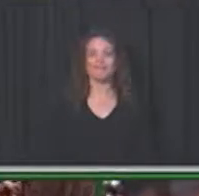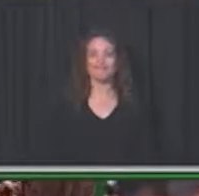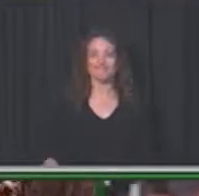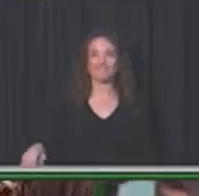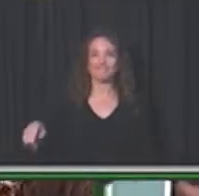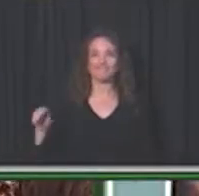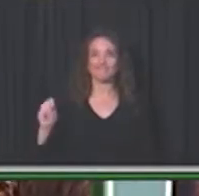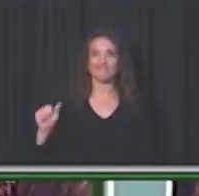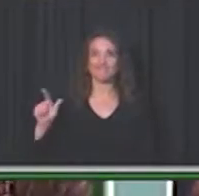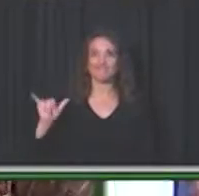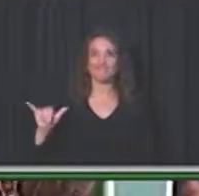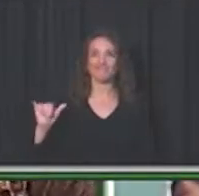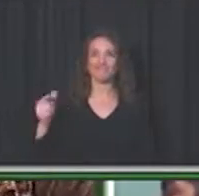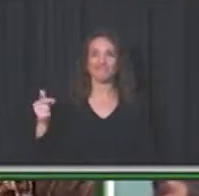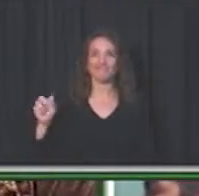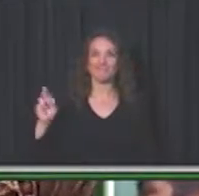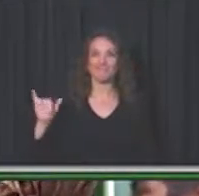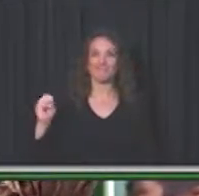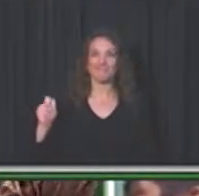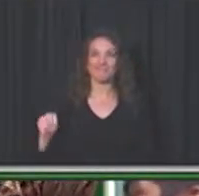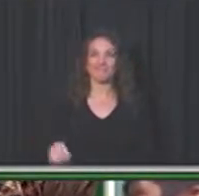Sally Garrison.